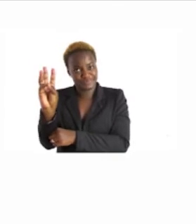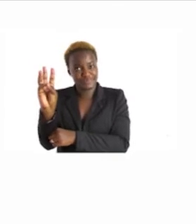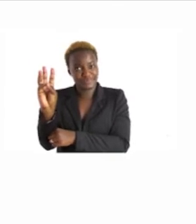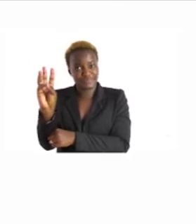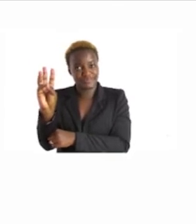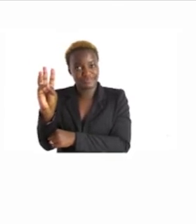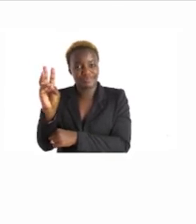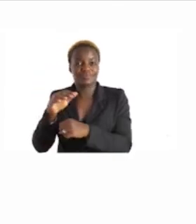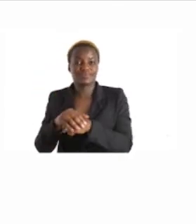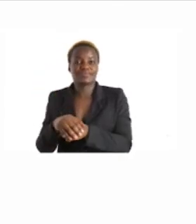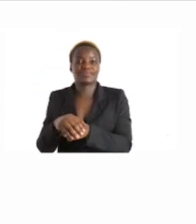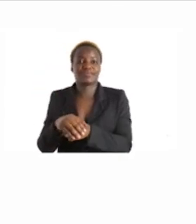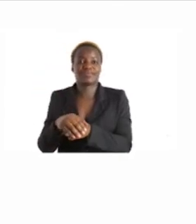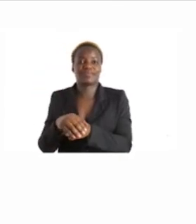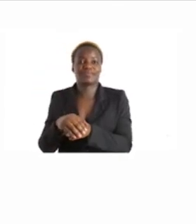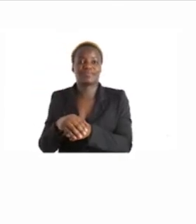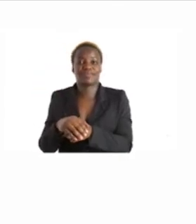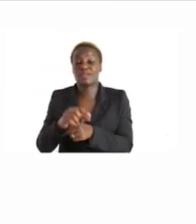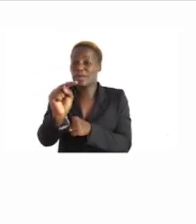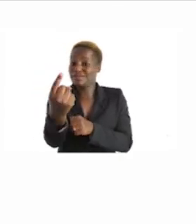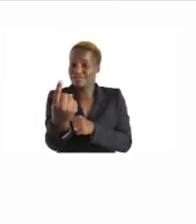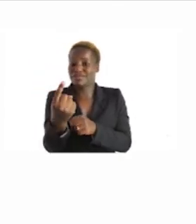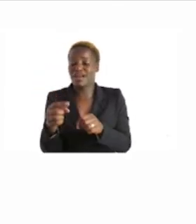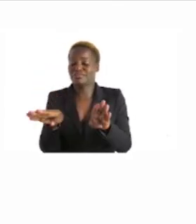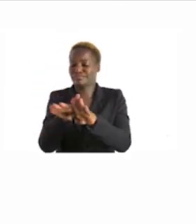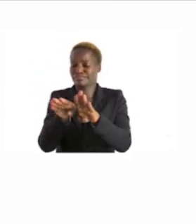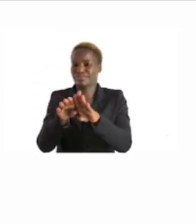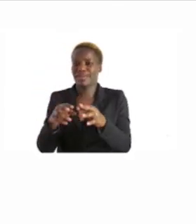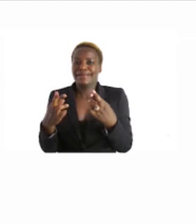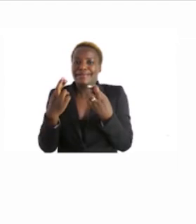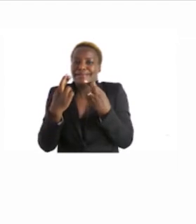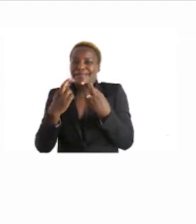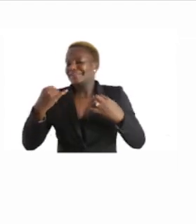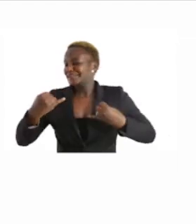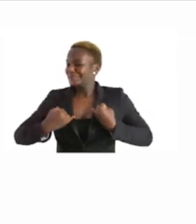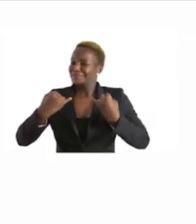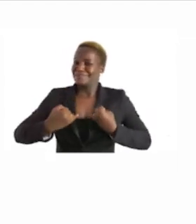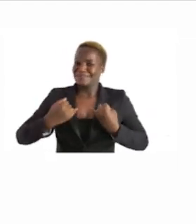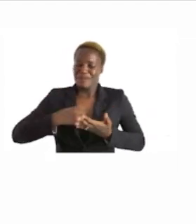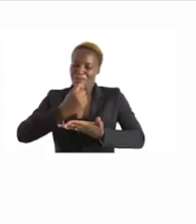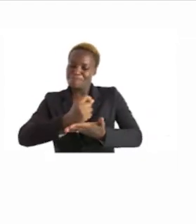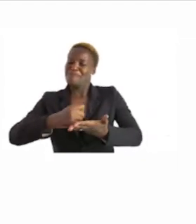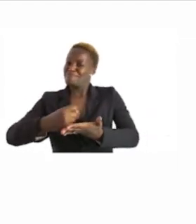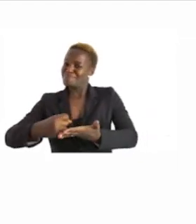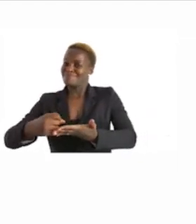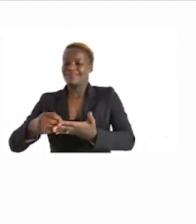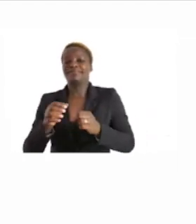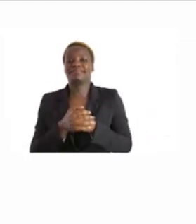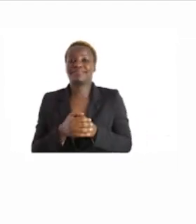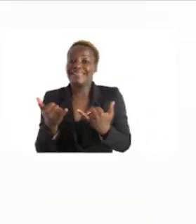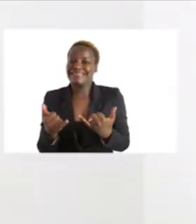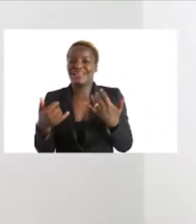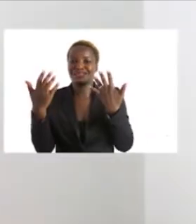simple activity for you. I hope you will enjoy by doing that. And now we have come to the end